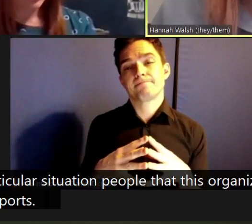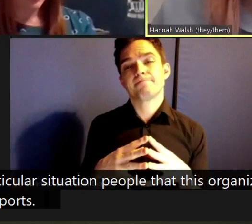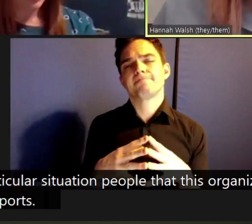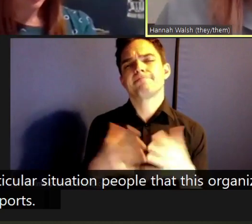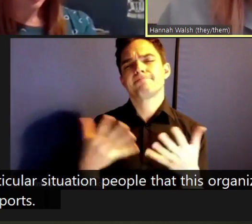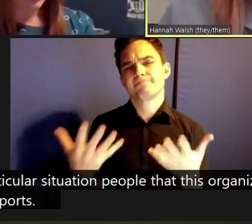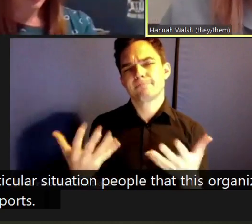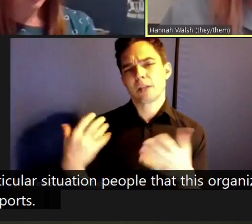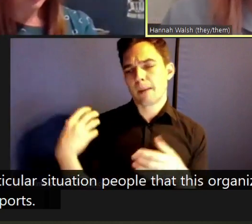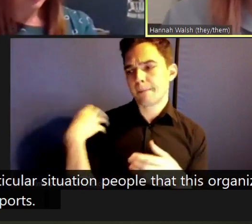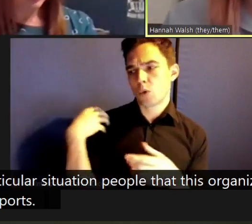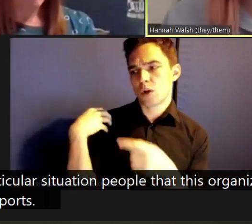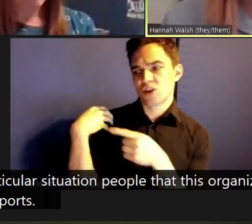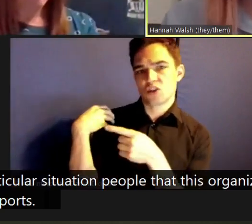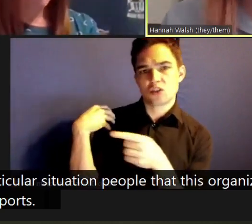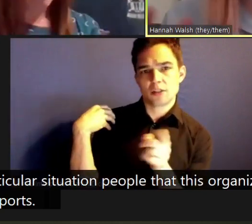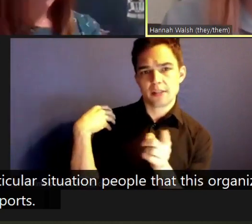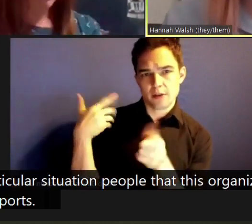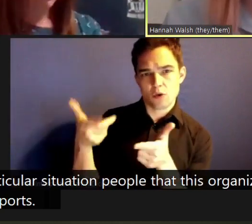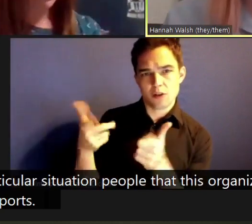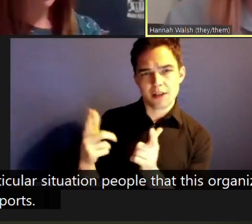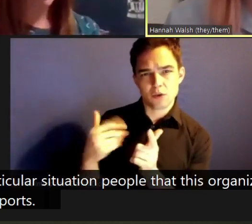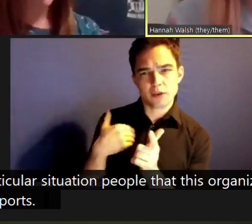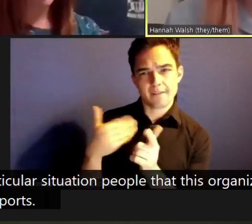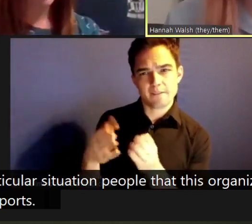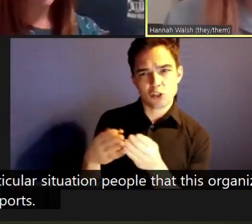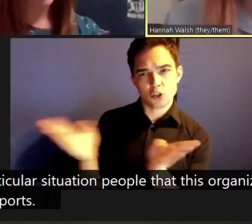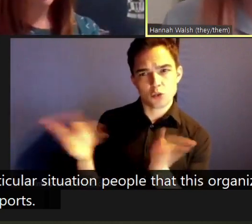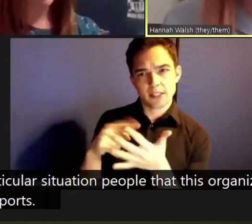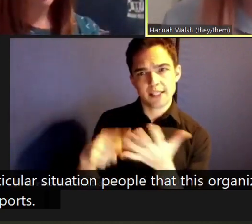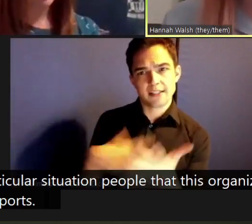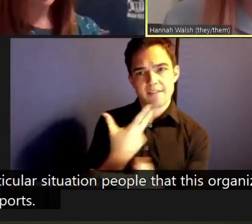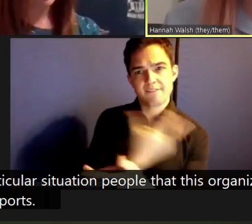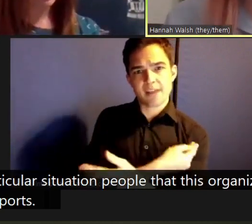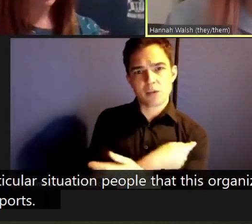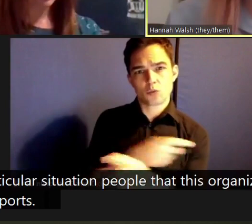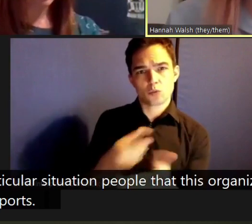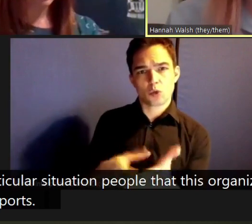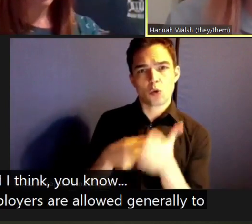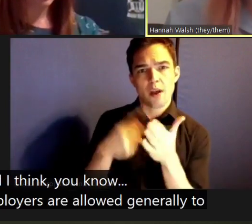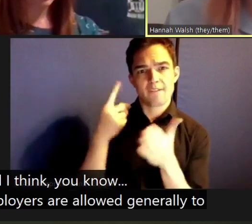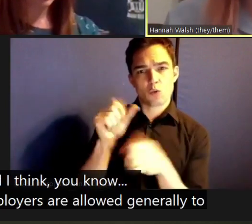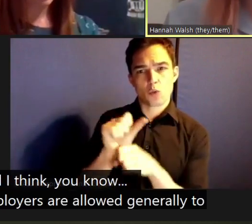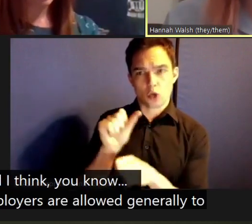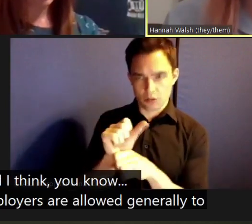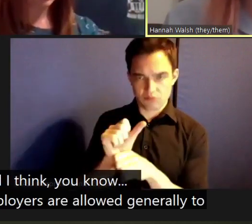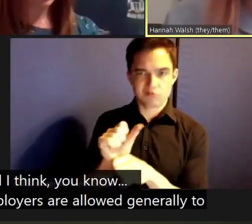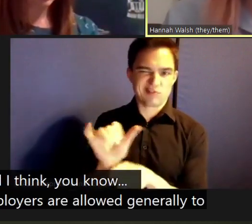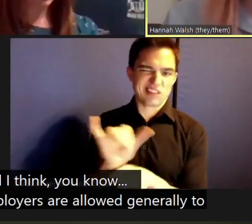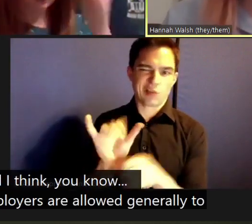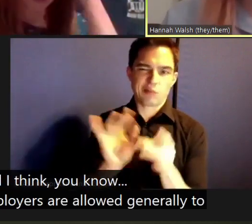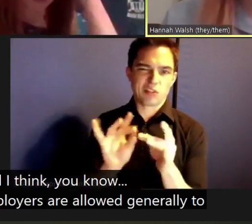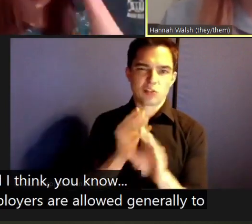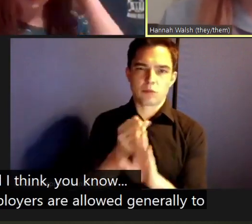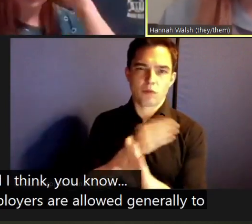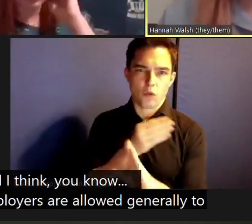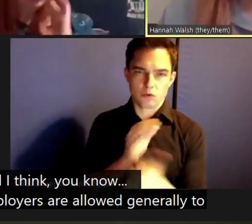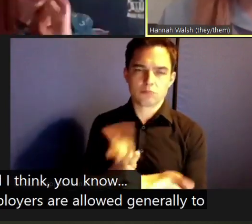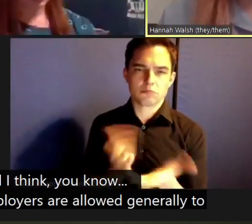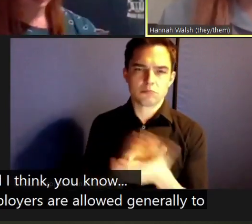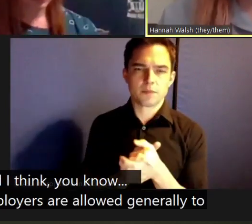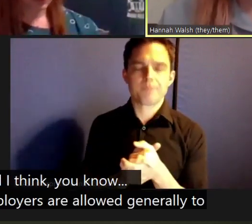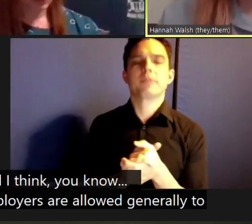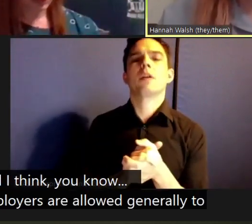employers are allowed generally to have these vaccination requirements for work, as we kind of talked about before. So,